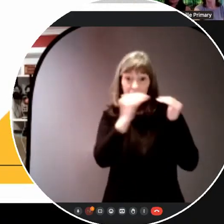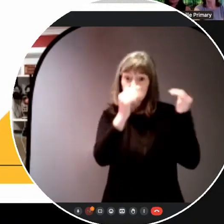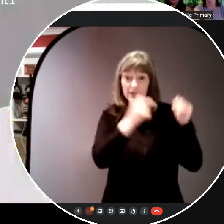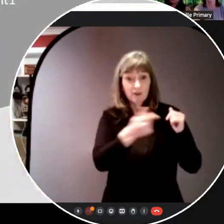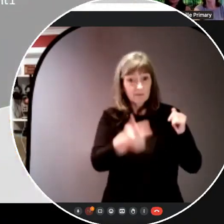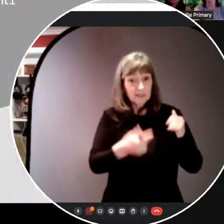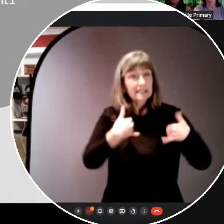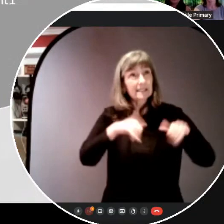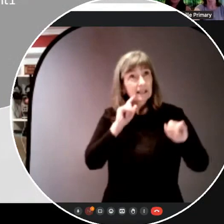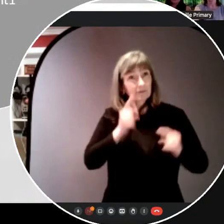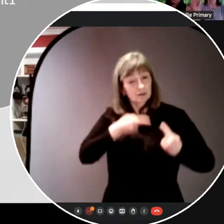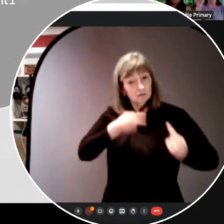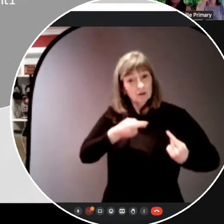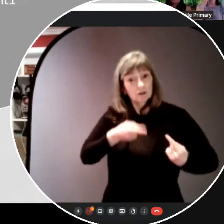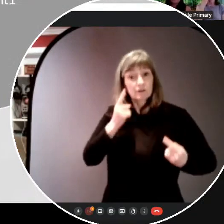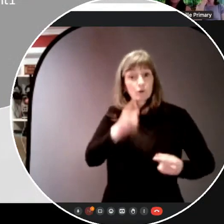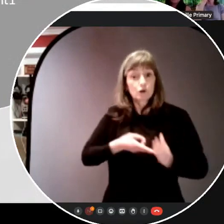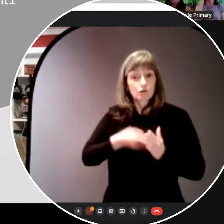reconciliation.